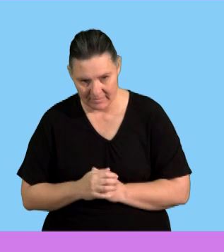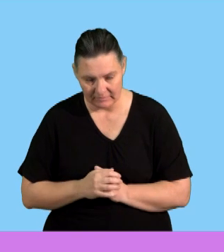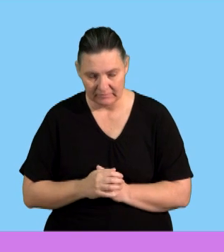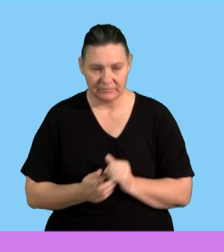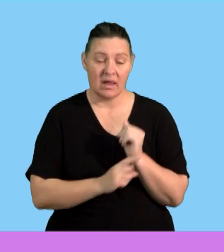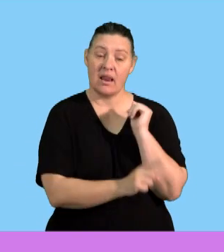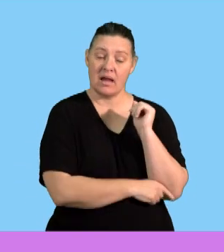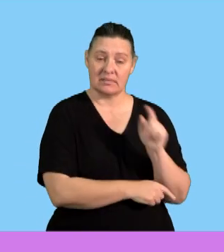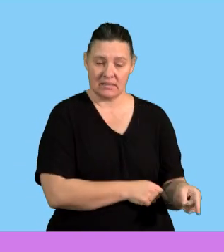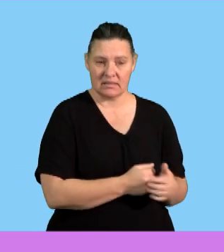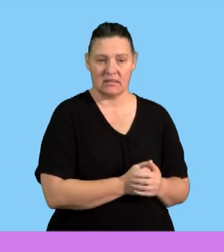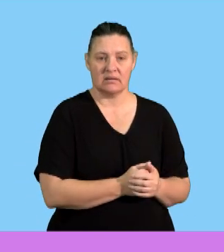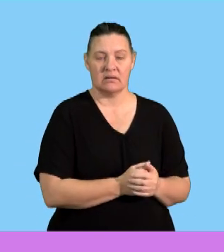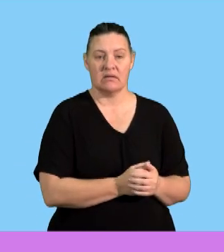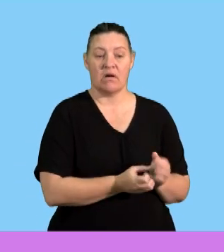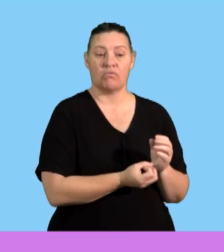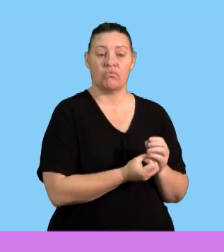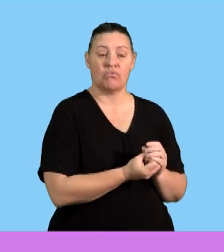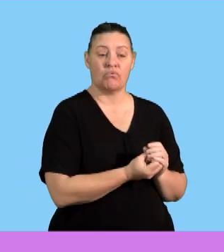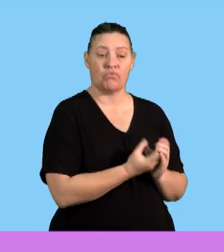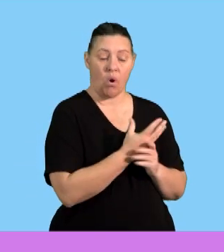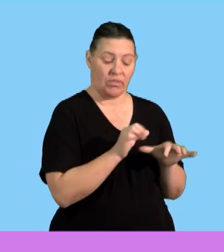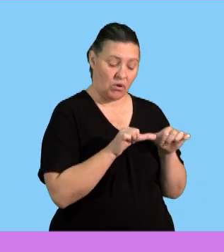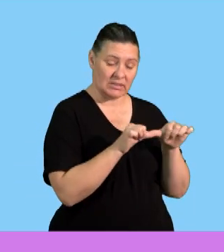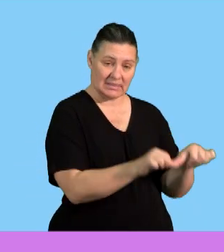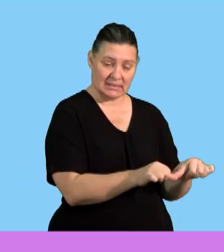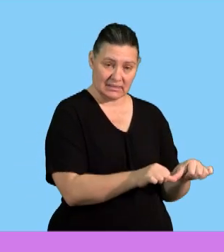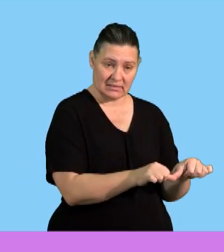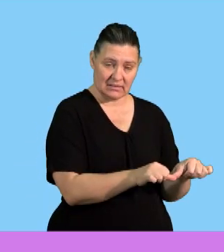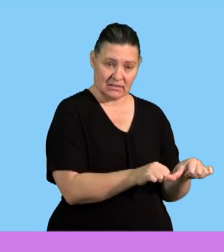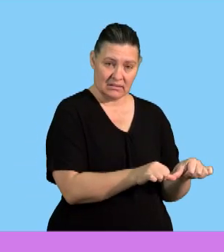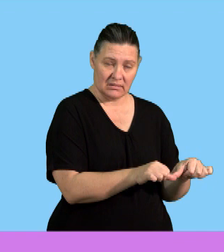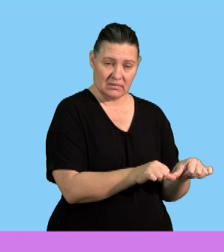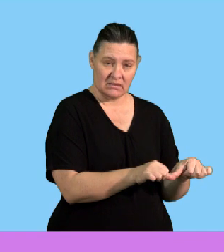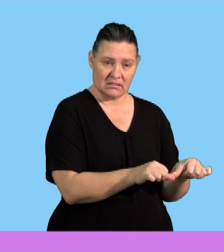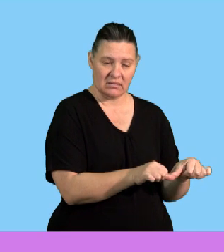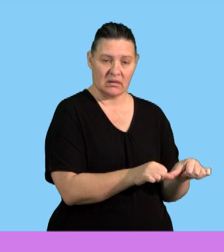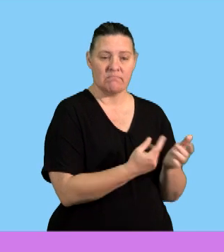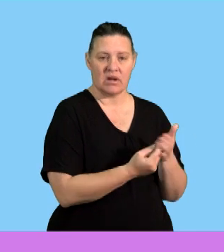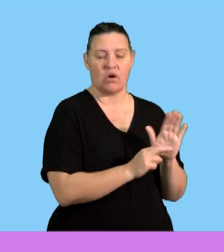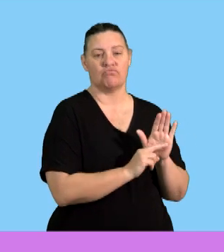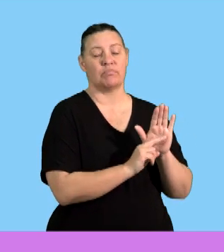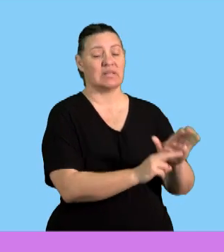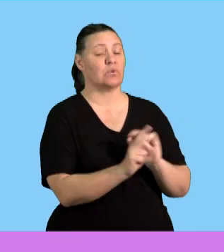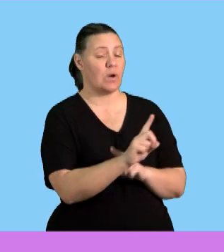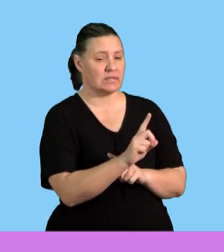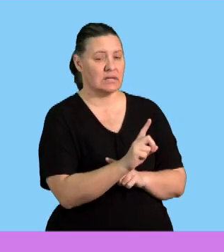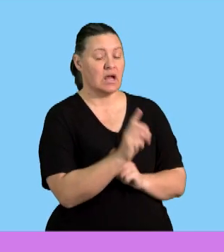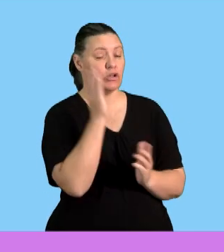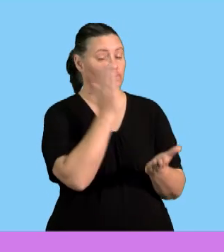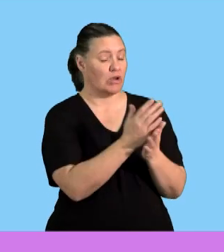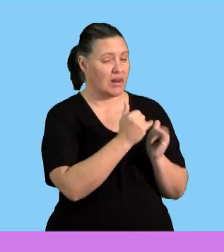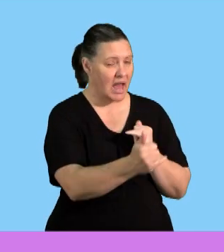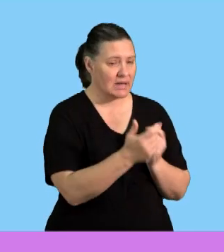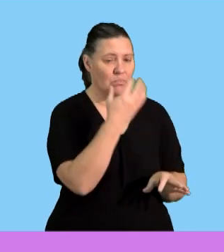of the term. And then lastly, since the growth is constant, the growth can be represented